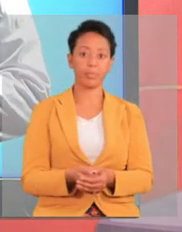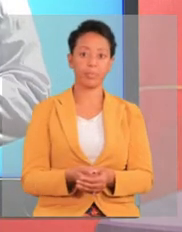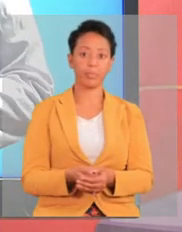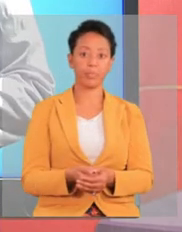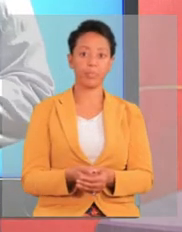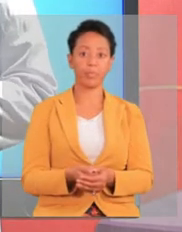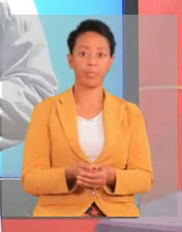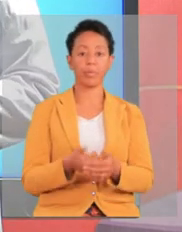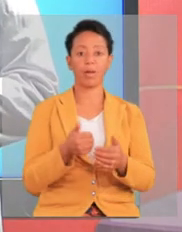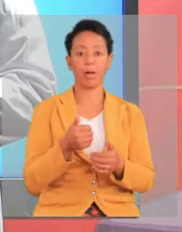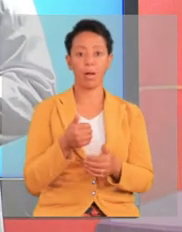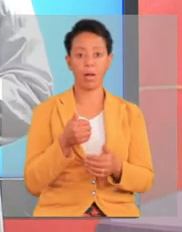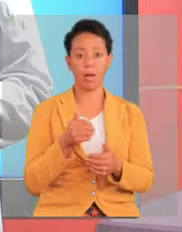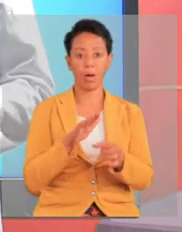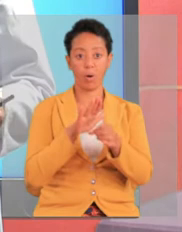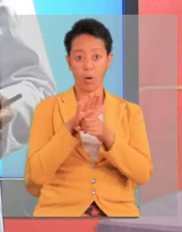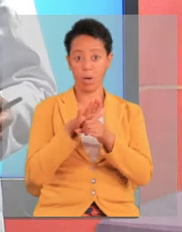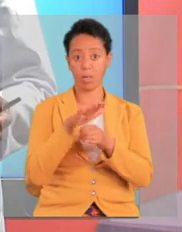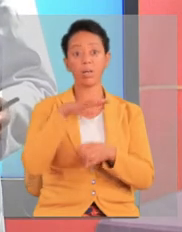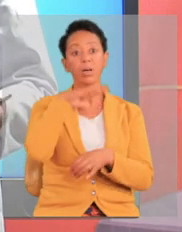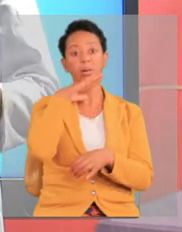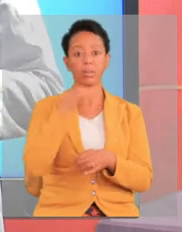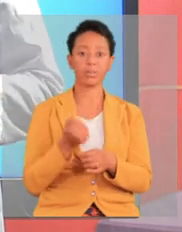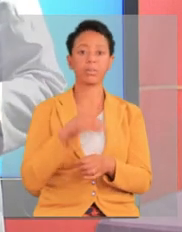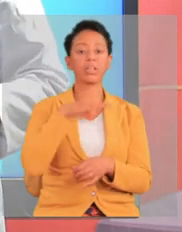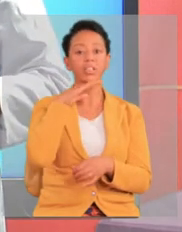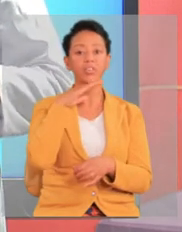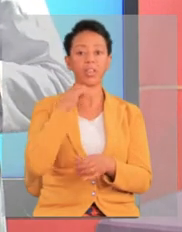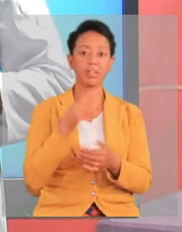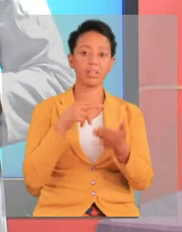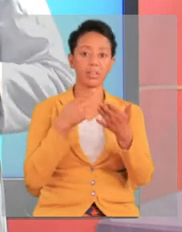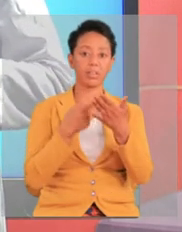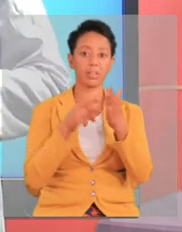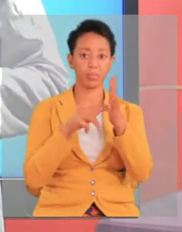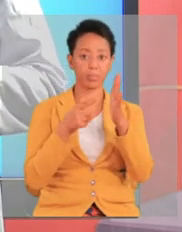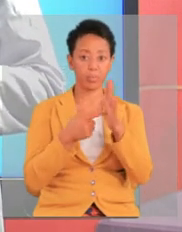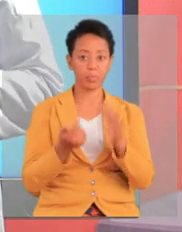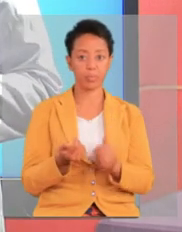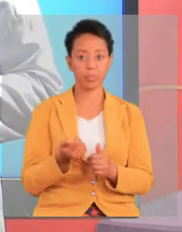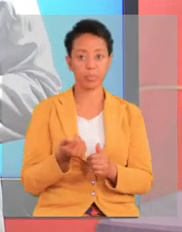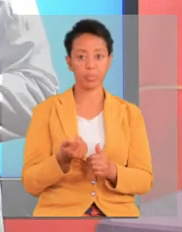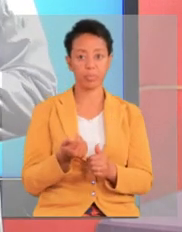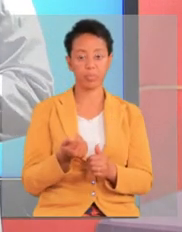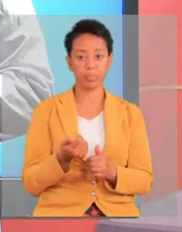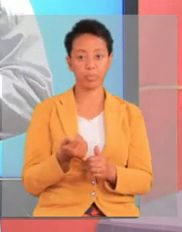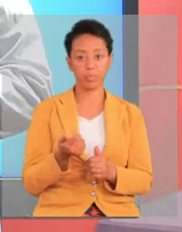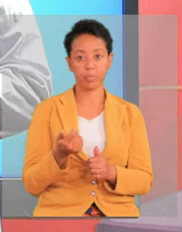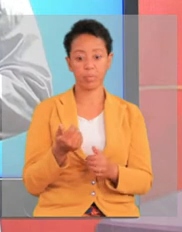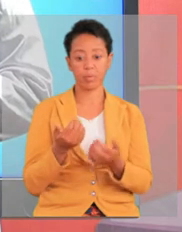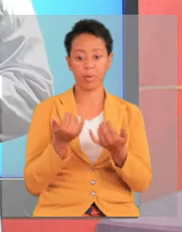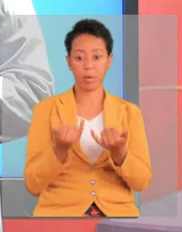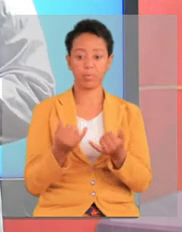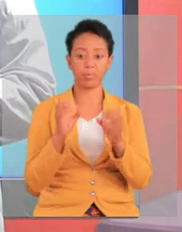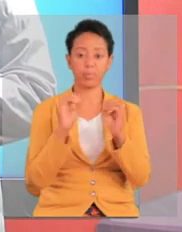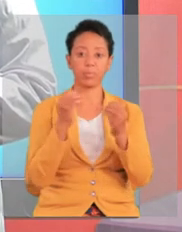have already had. I'm satisfied. This is the meaning. That means he doesn't want to take any kind of food now. That